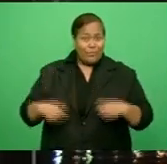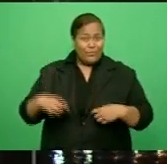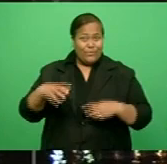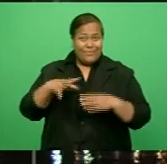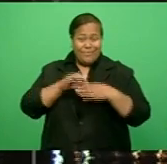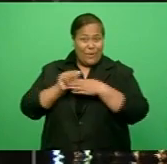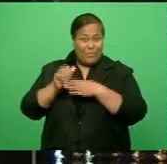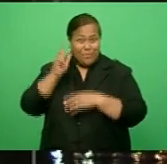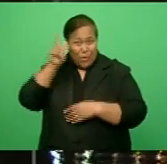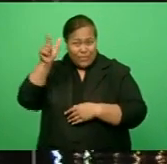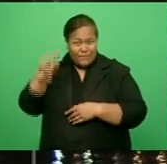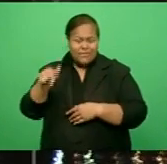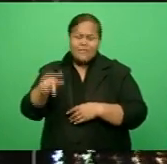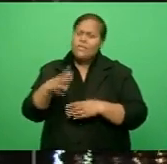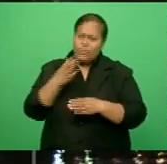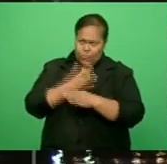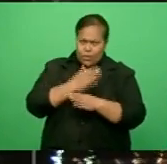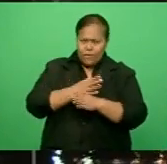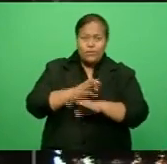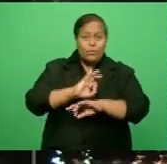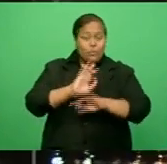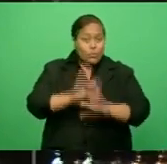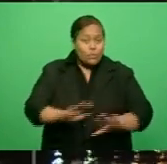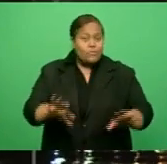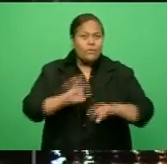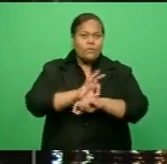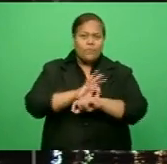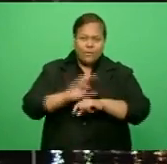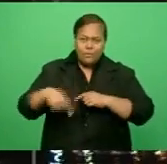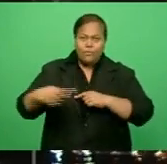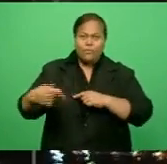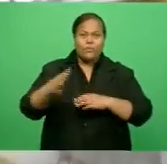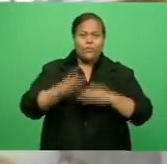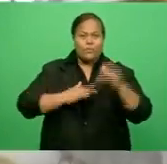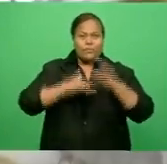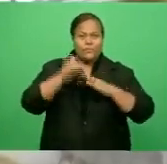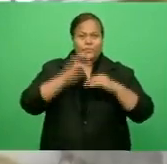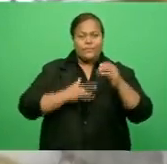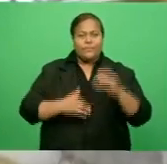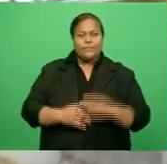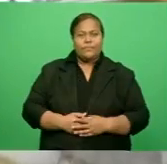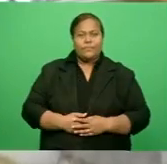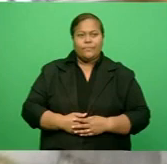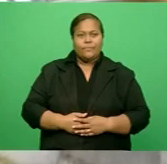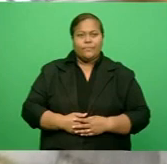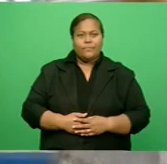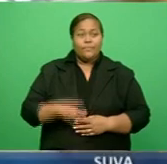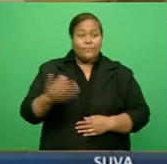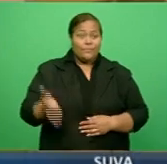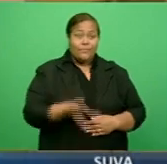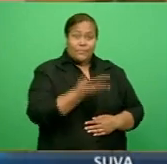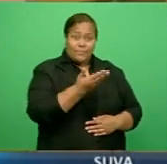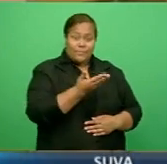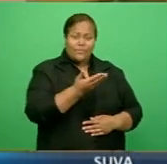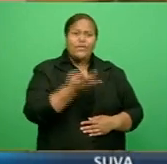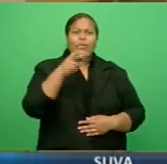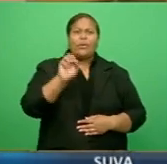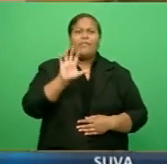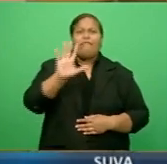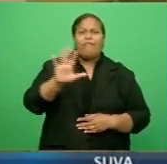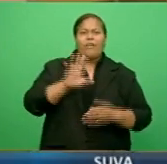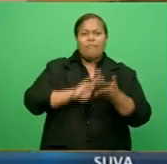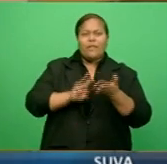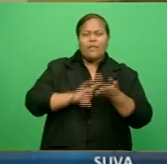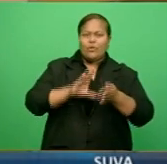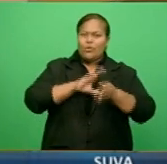Heart Hospital is still underway. Kritika Kumar has more. The Sai Prema Foundation's $25 million